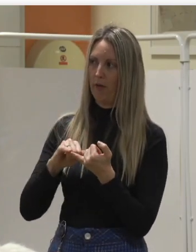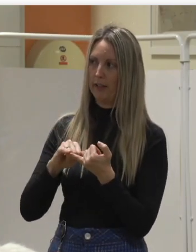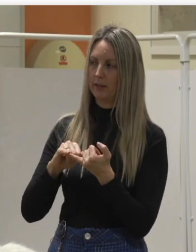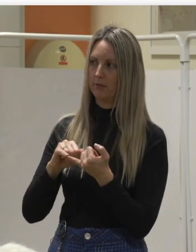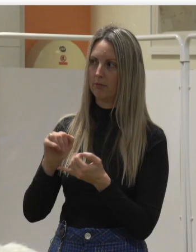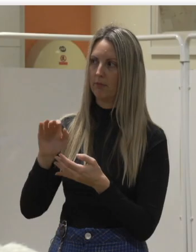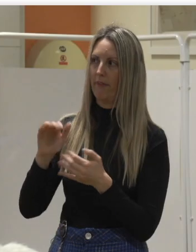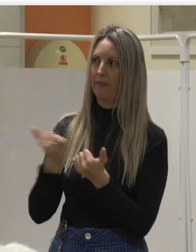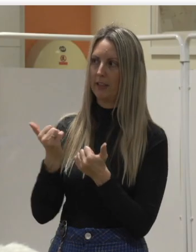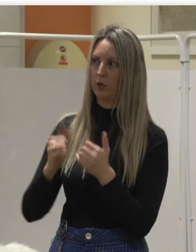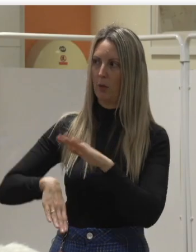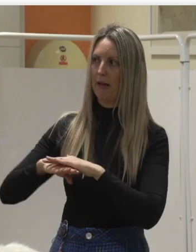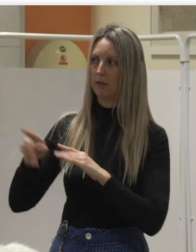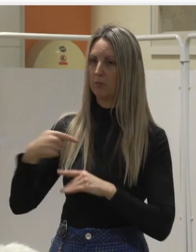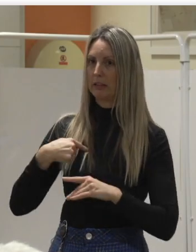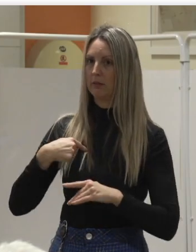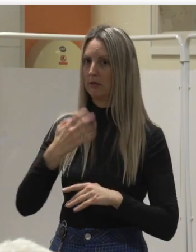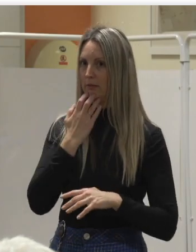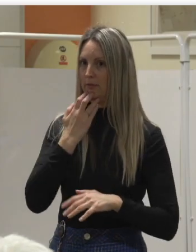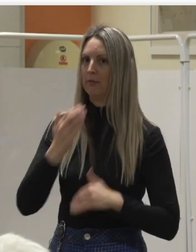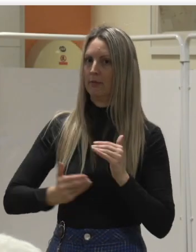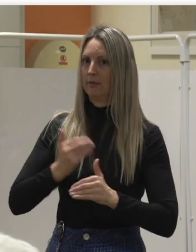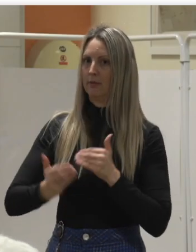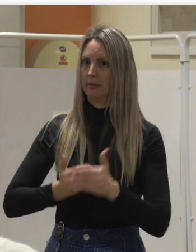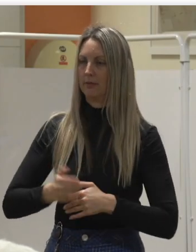Yeah. So I'll keep plodding on then.